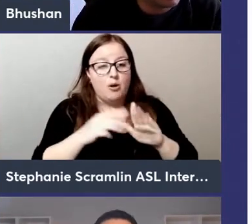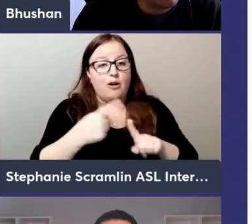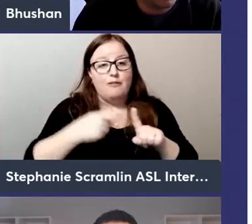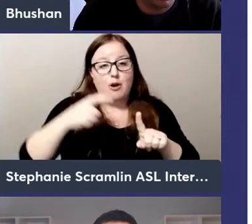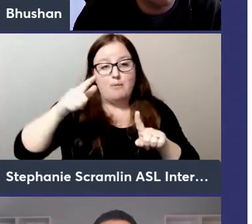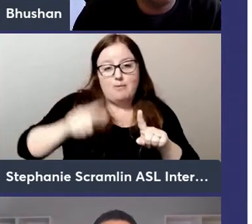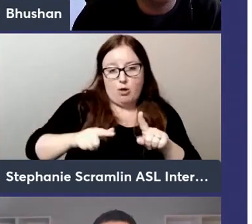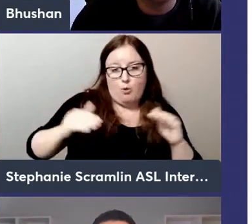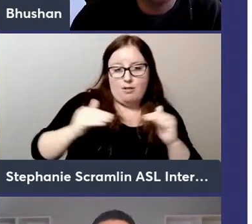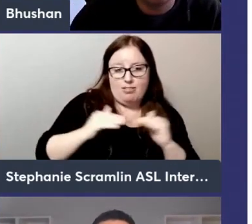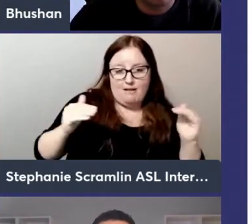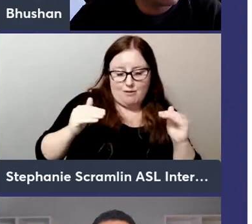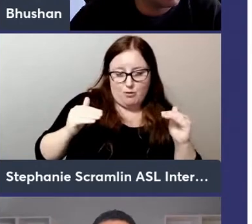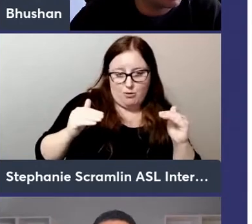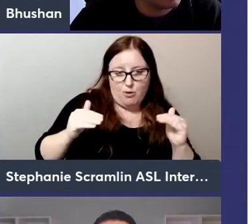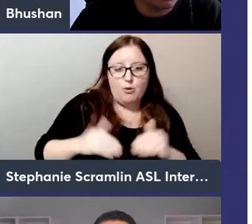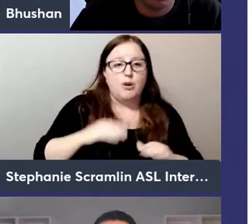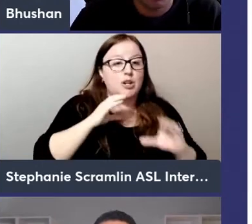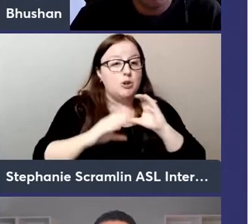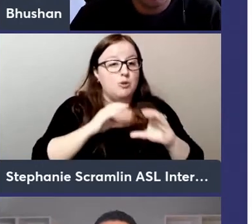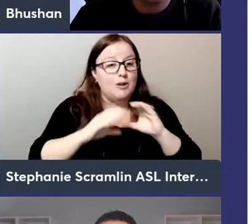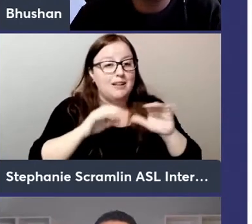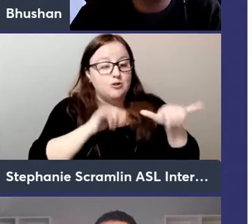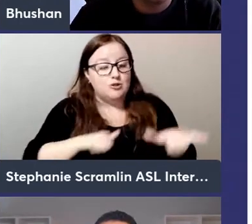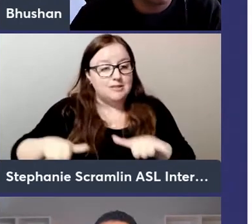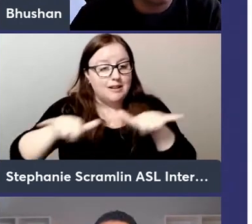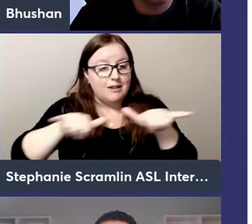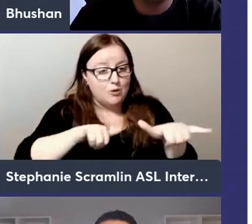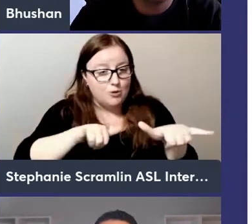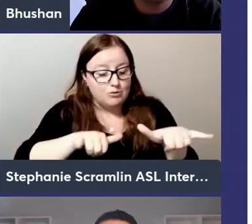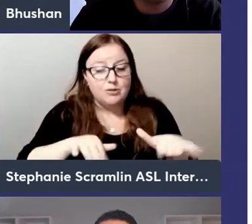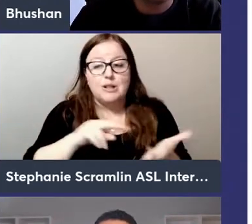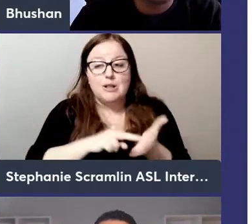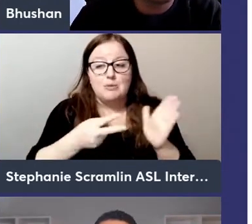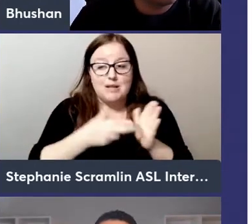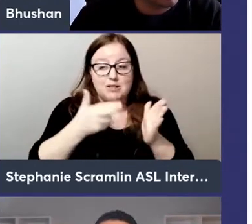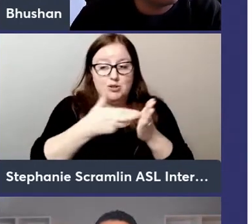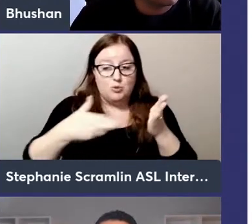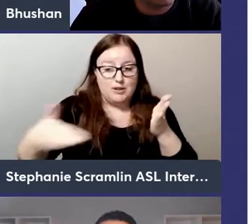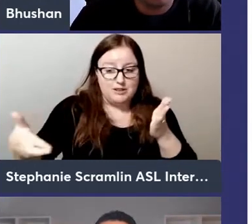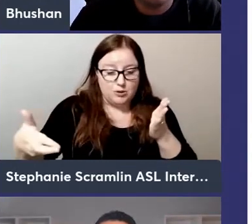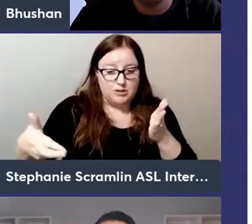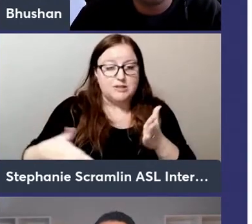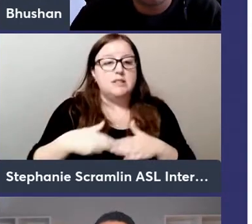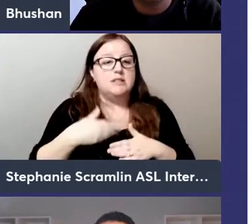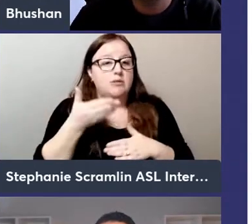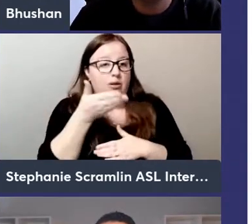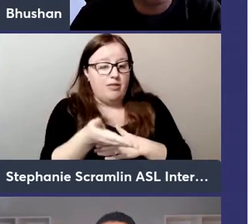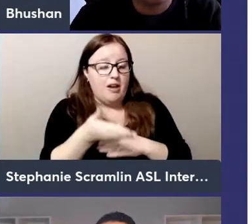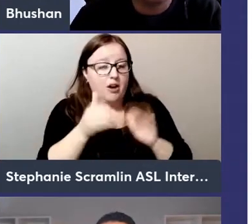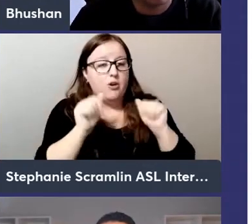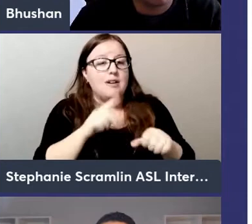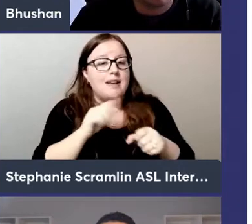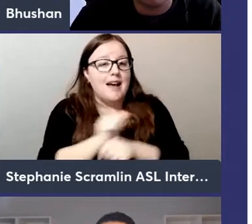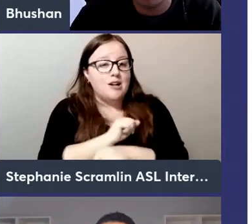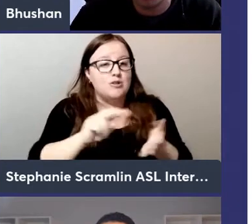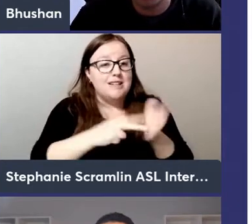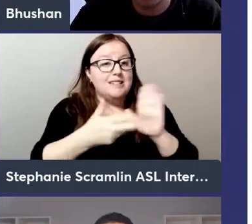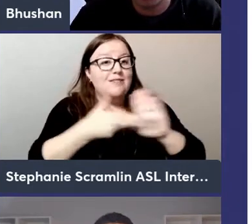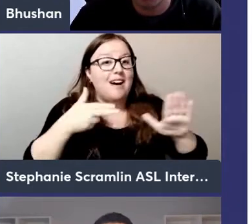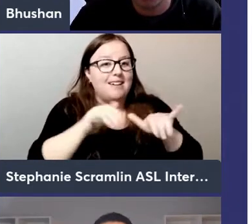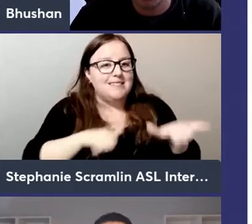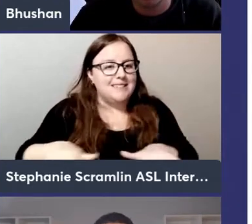lower-level in-vehicle communication standards. And so this is the resource called Decoder Manifest, where you actually define those